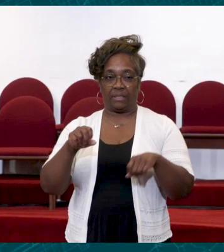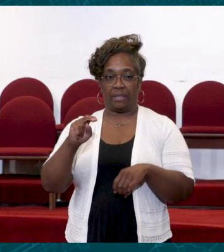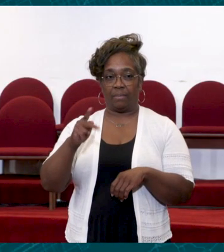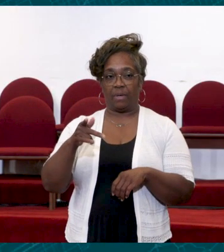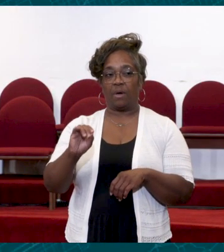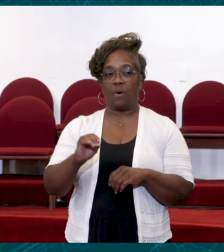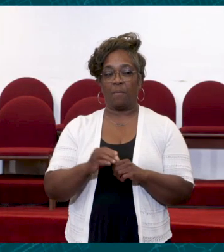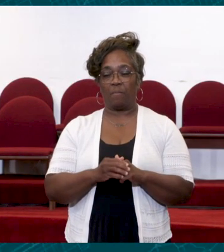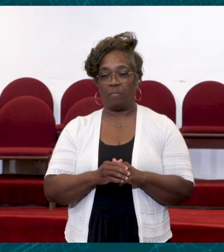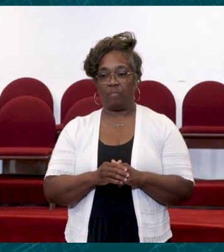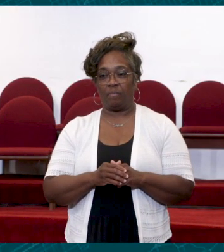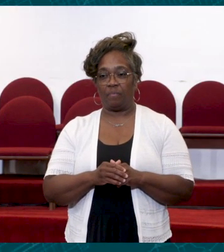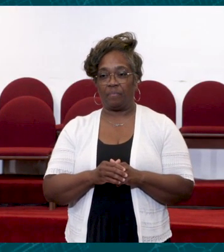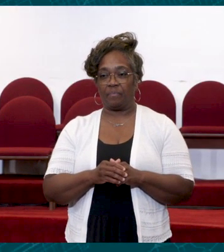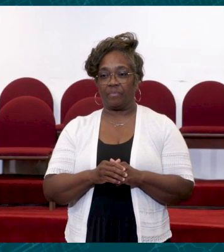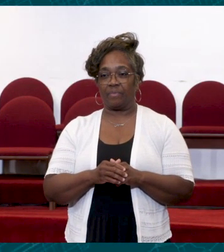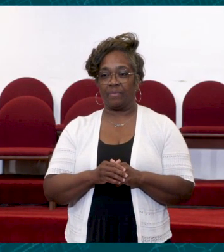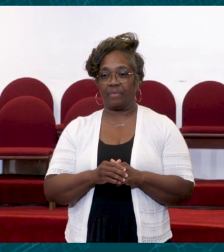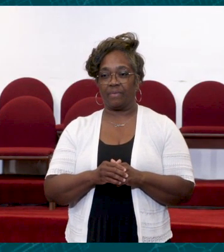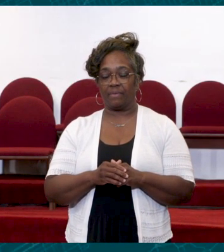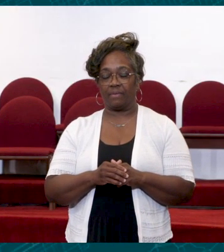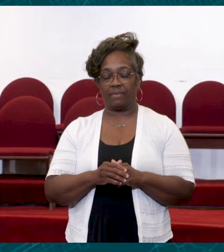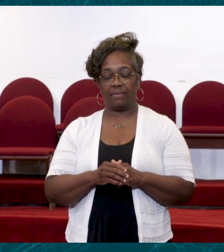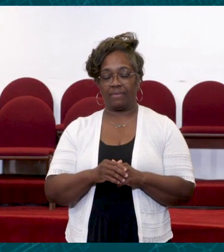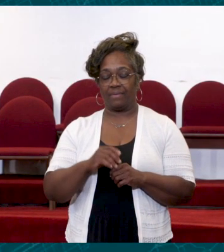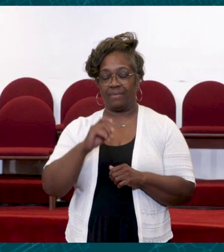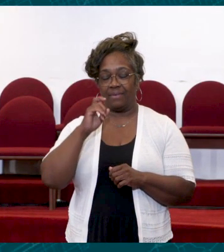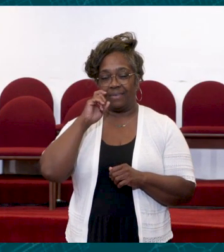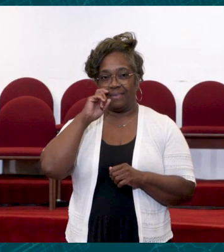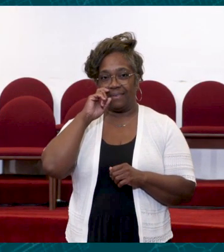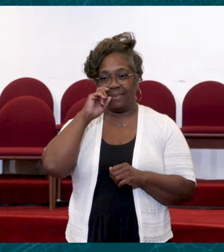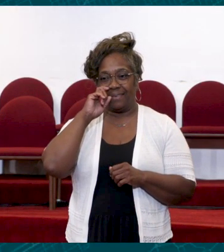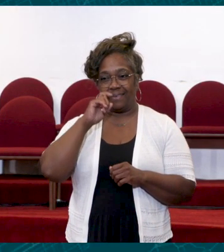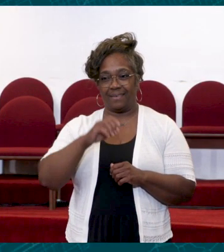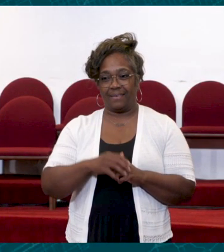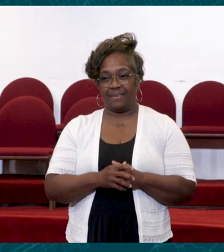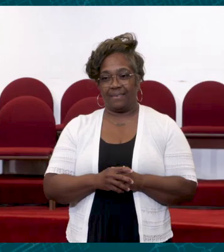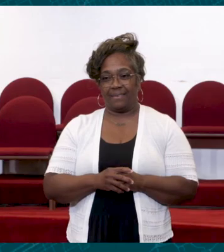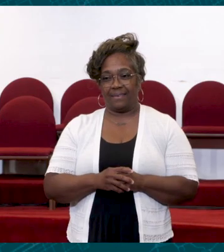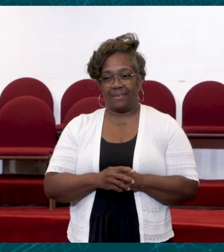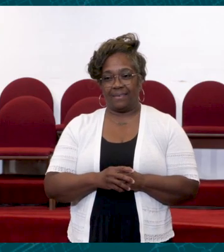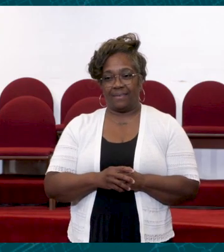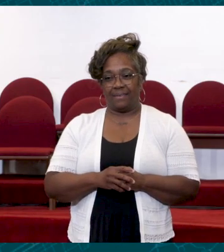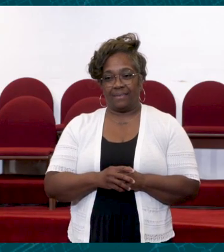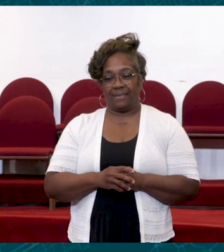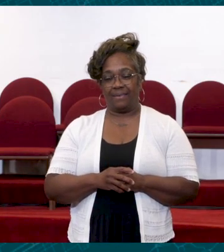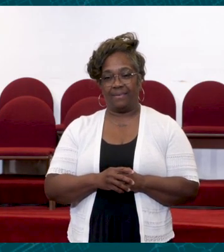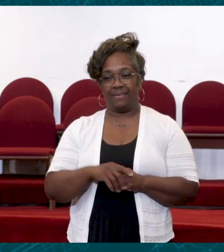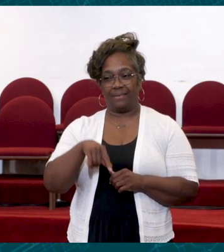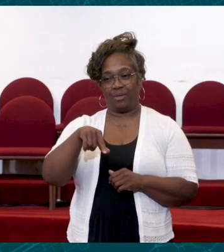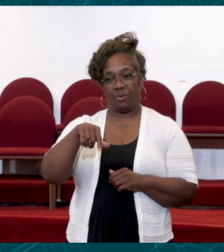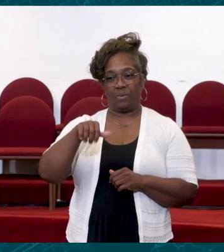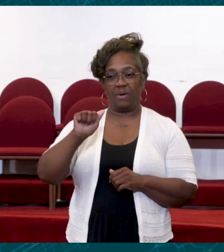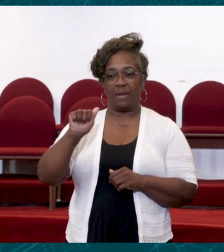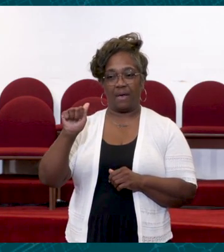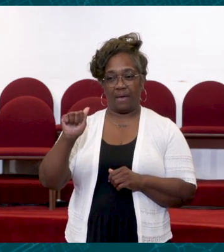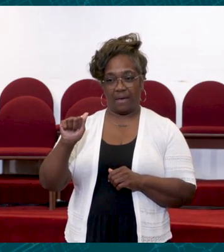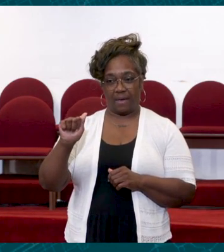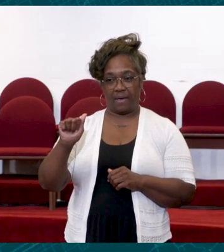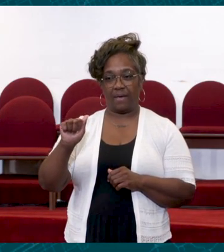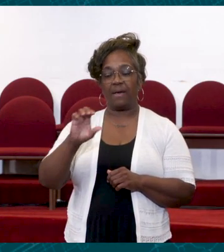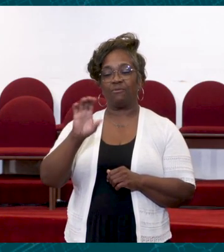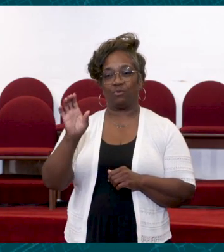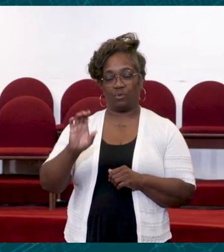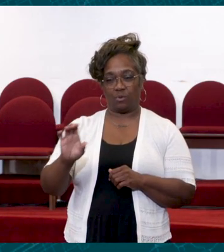So this evening, I think that we will be using the question and answer for those of you that are joining us on Zoom.